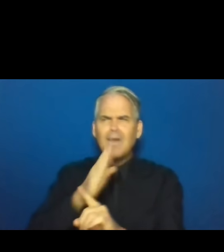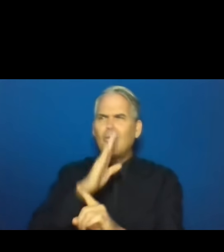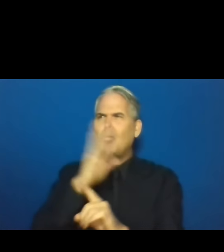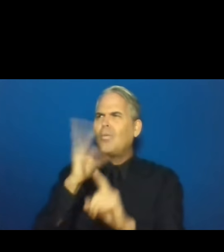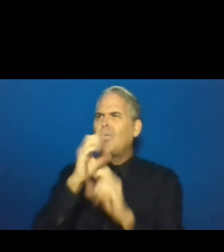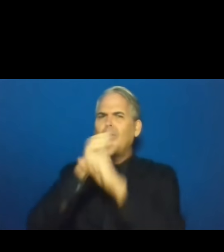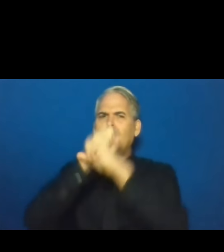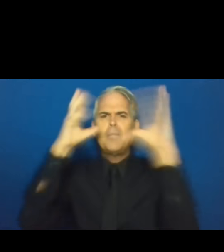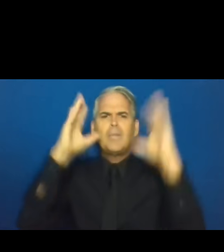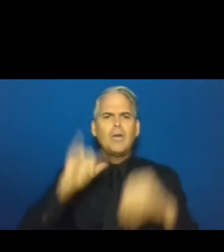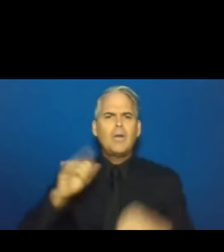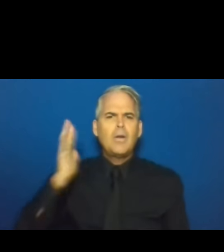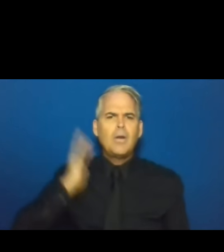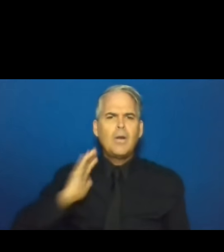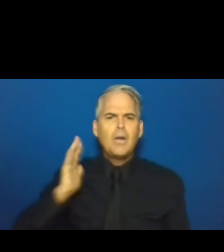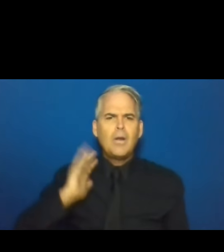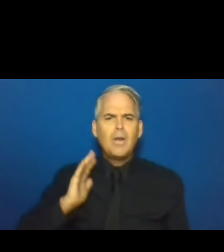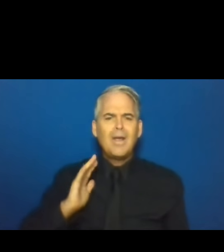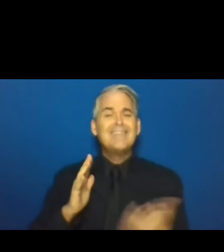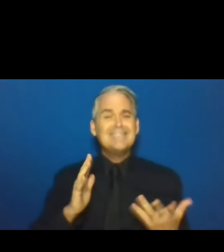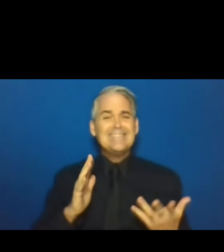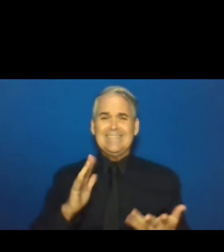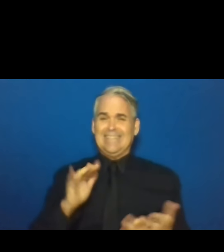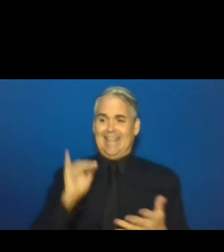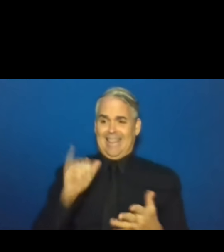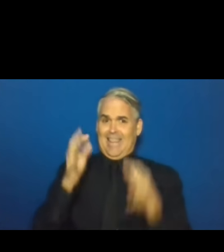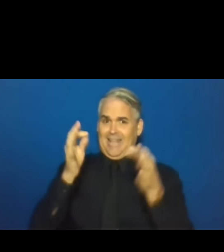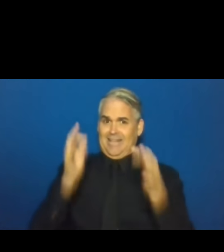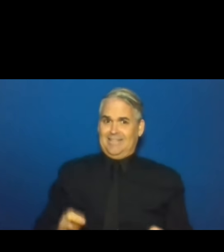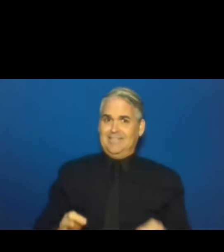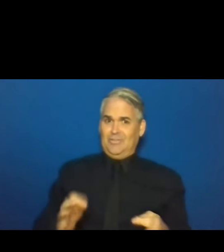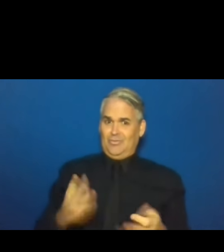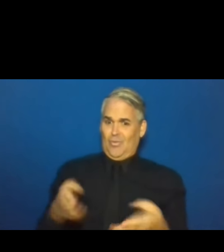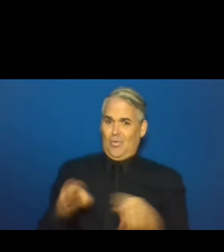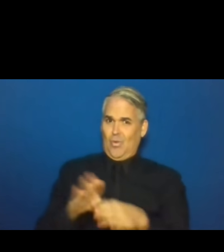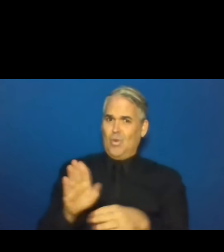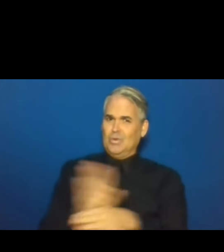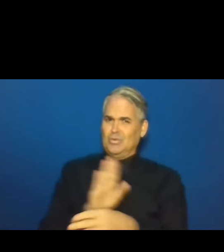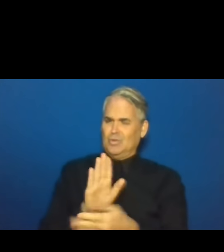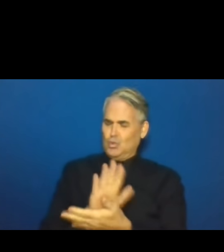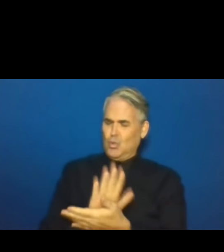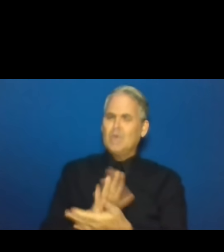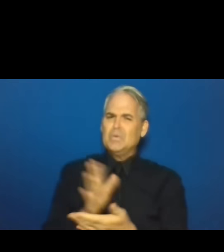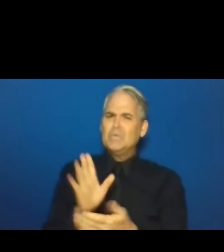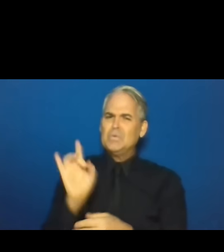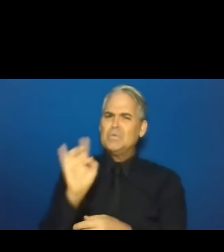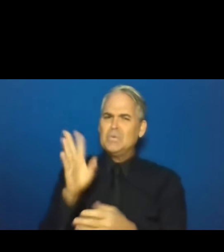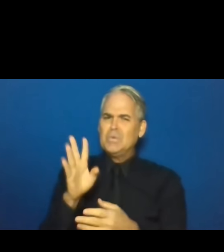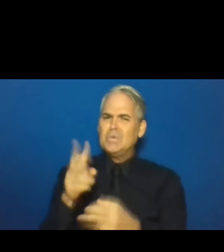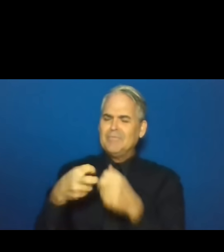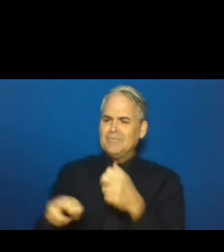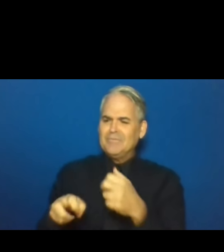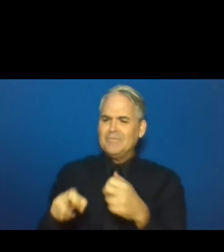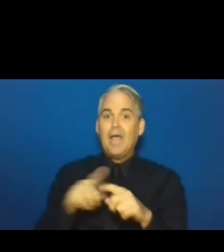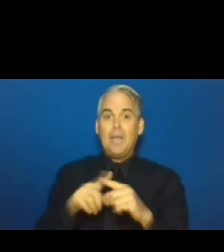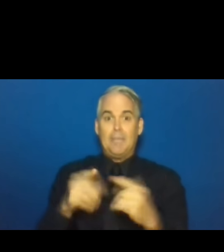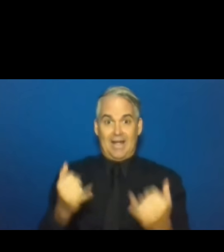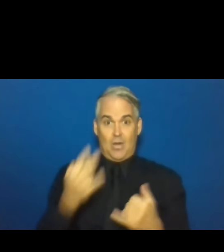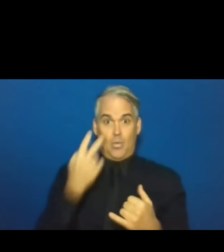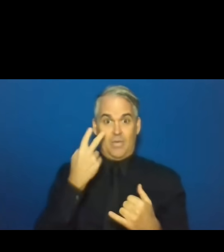difficult decision to close schools and their buildings, we have seen our infection rates and risk factors increase